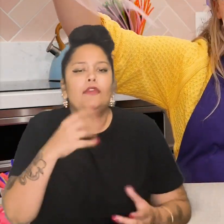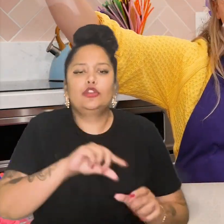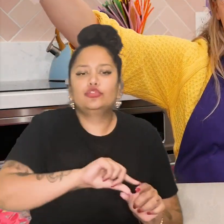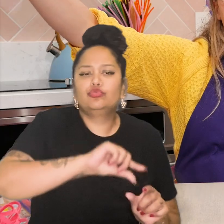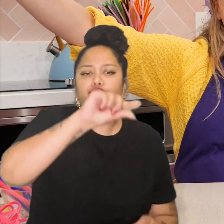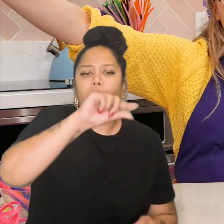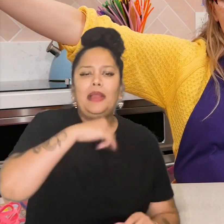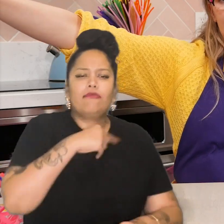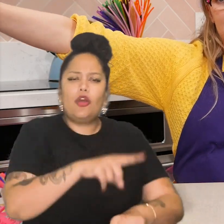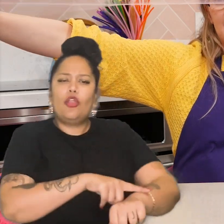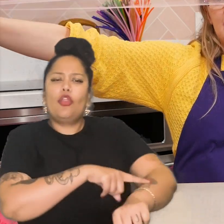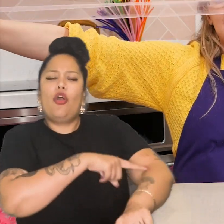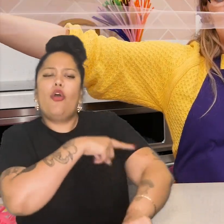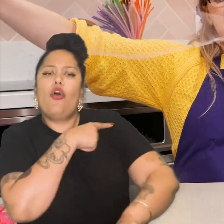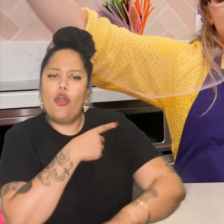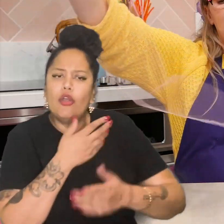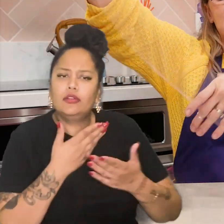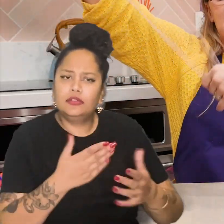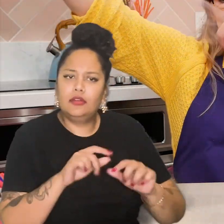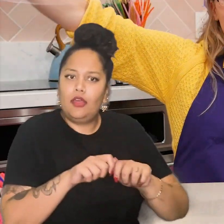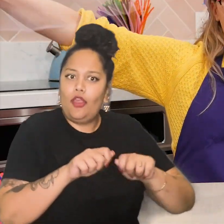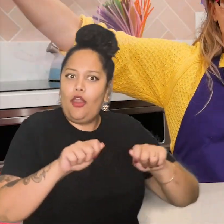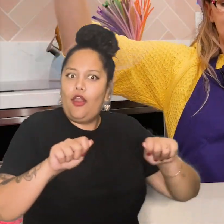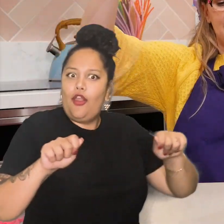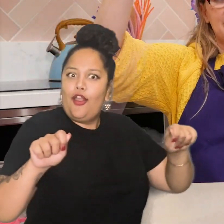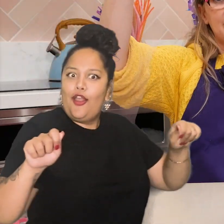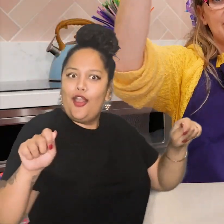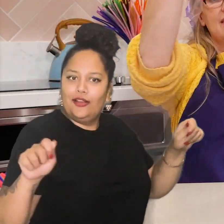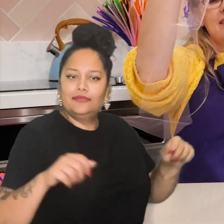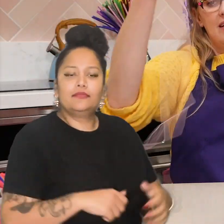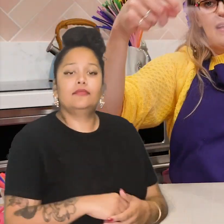pretty long. You find the middle.